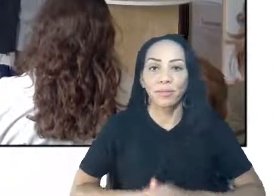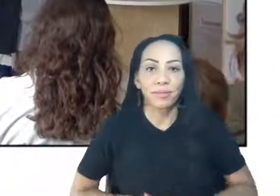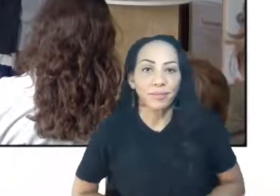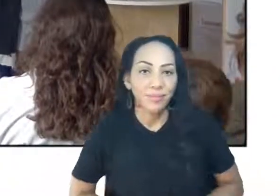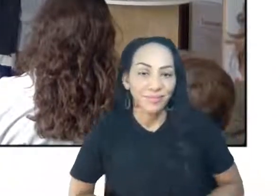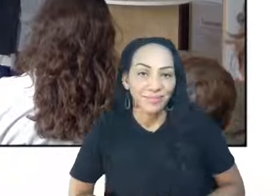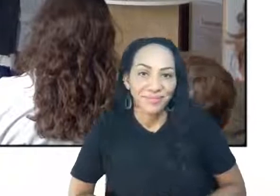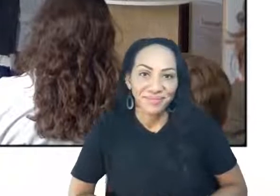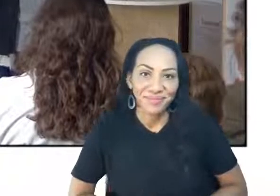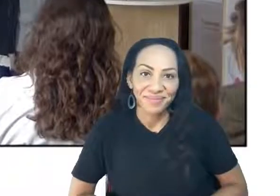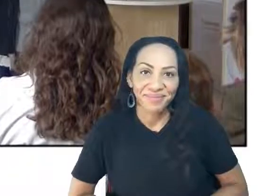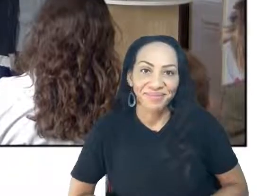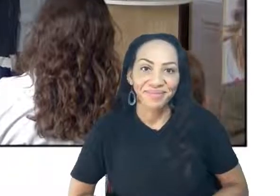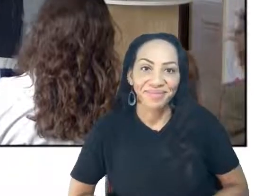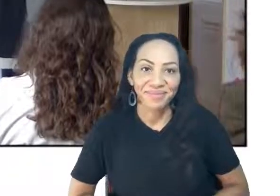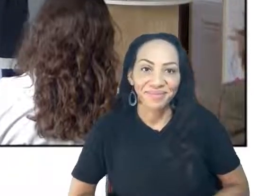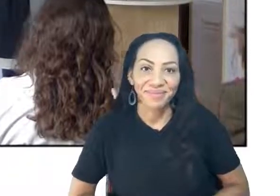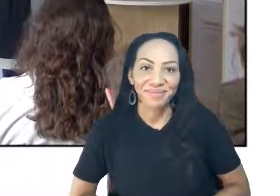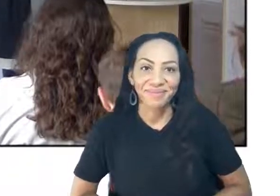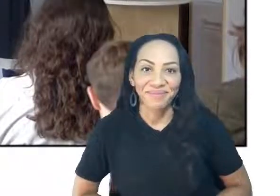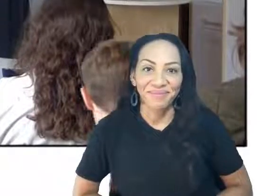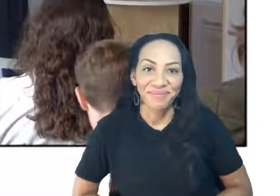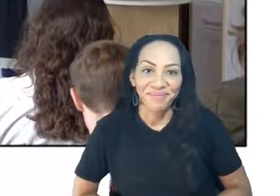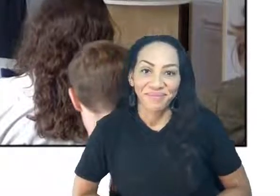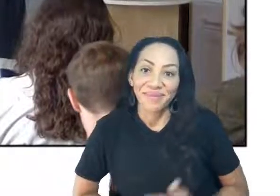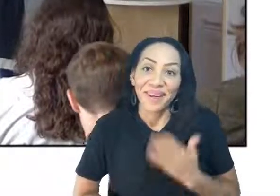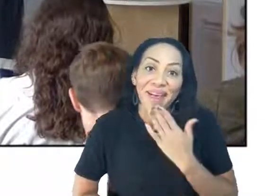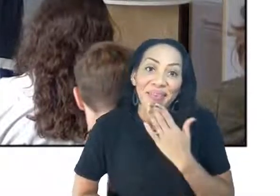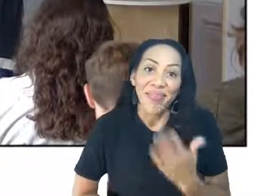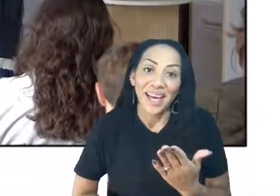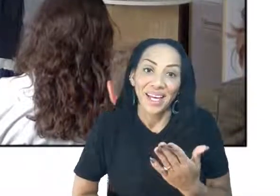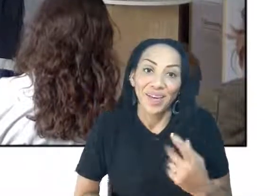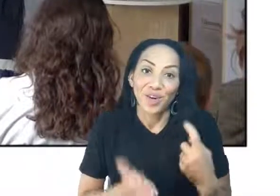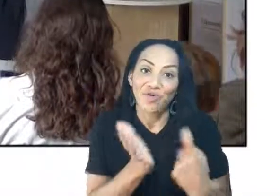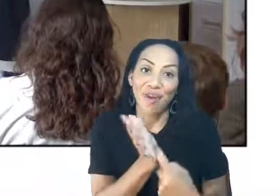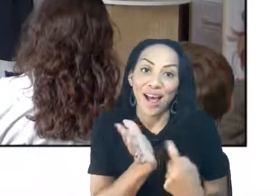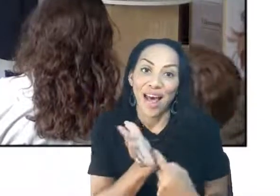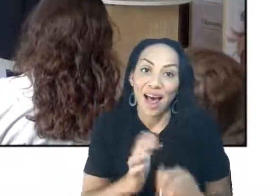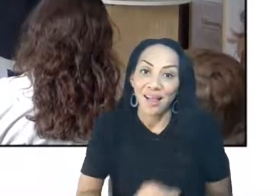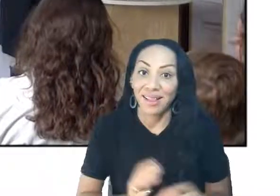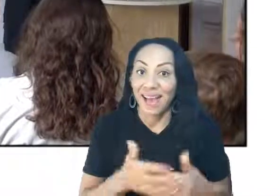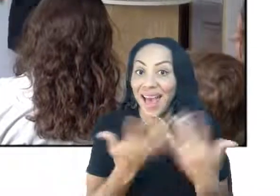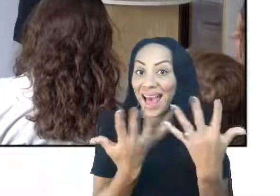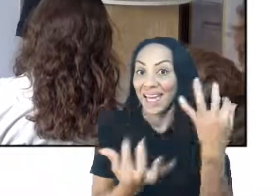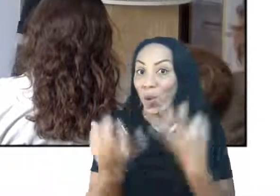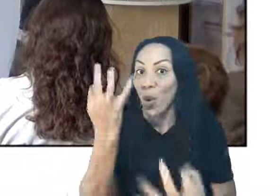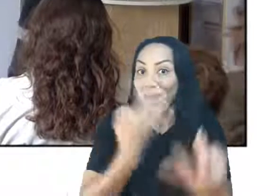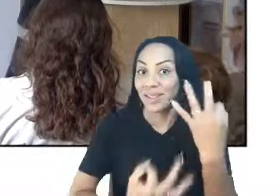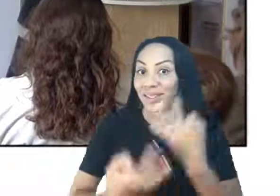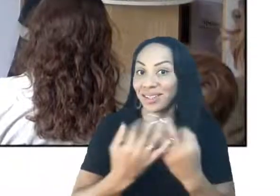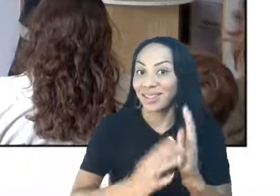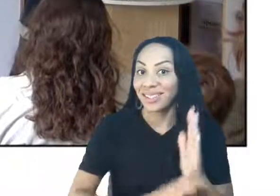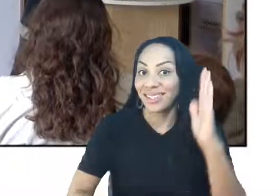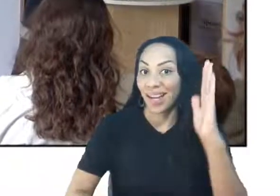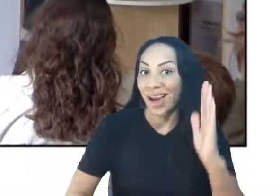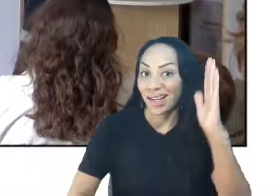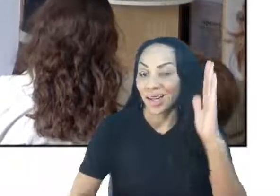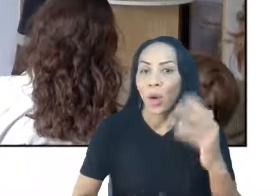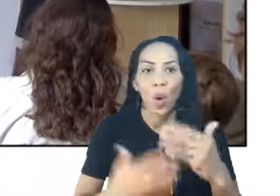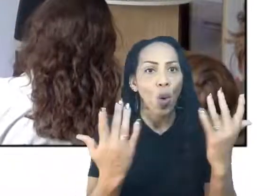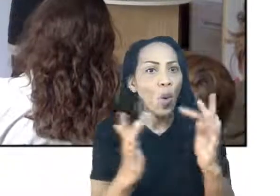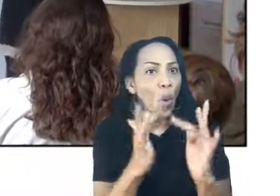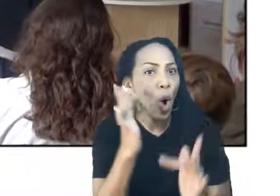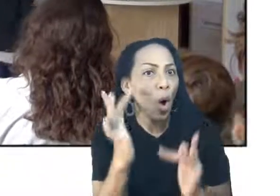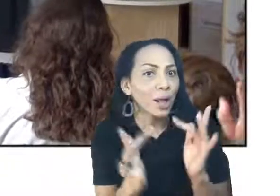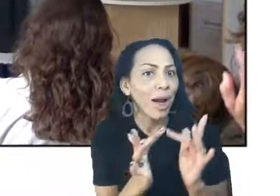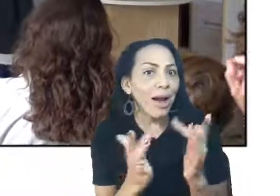All right, thank you very much, Raquel. So questions, if anyone has any questions, stick your hand in the air, or if you're online, pop them into the